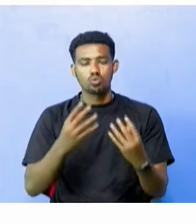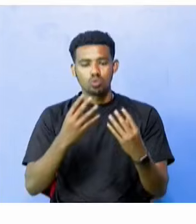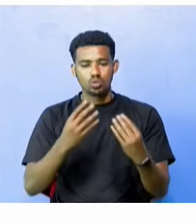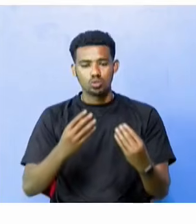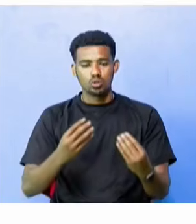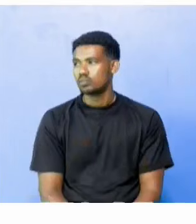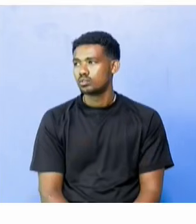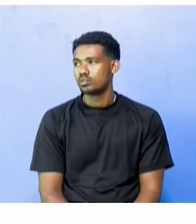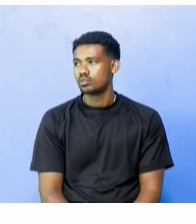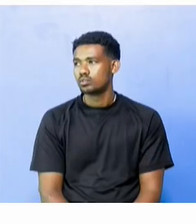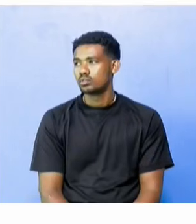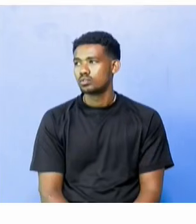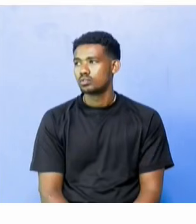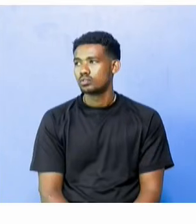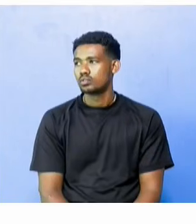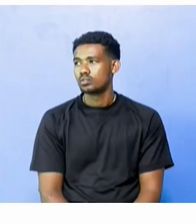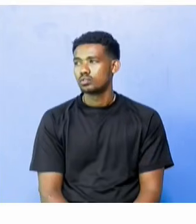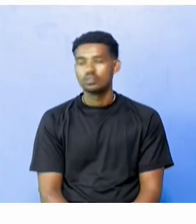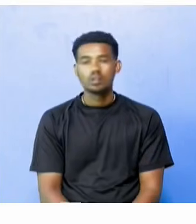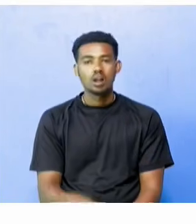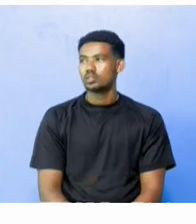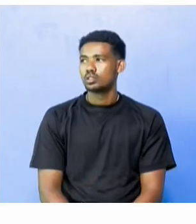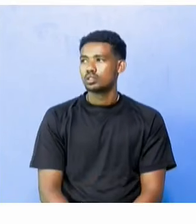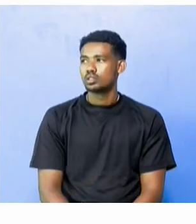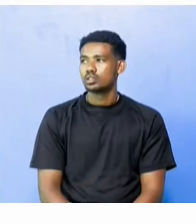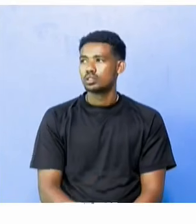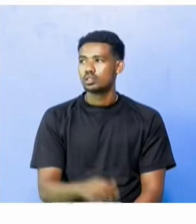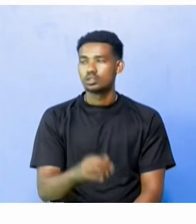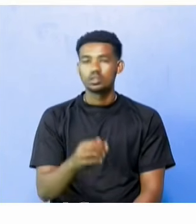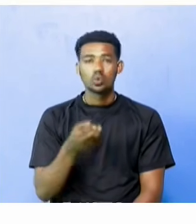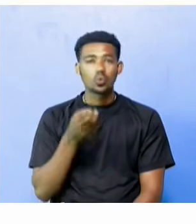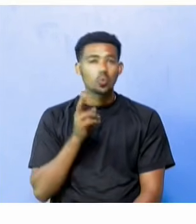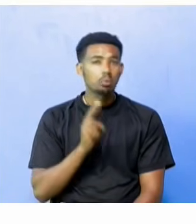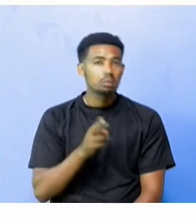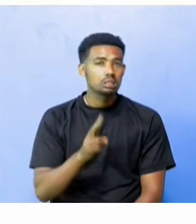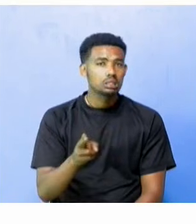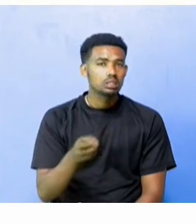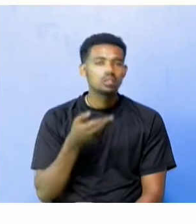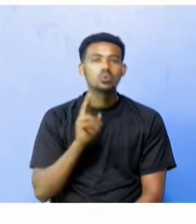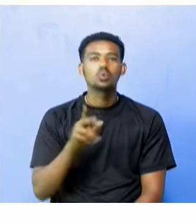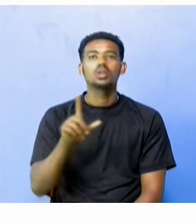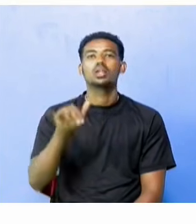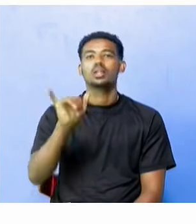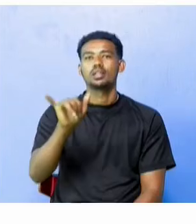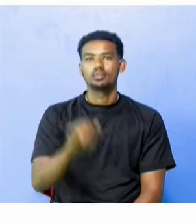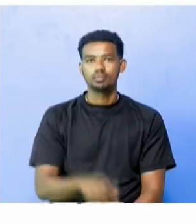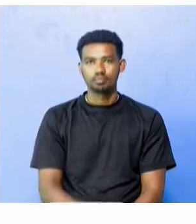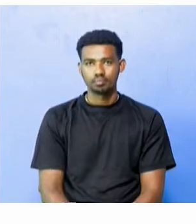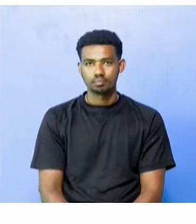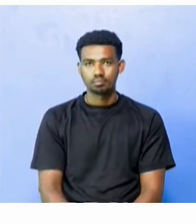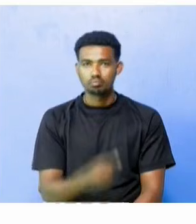slowly. Another, quick, quickly.